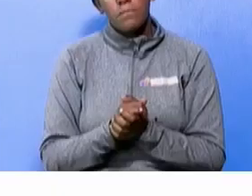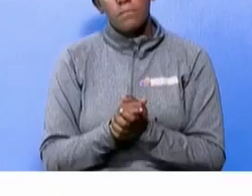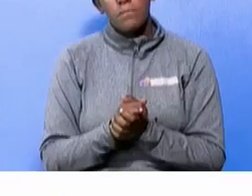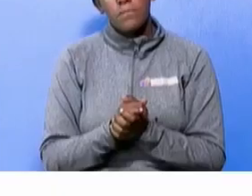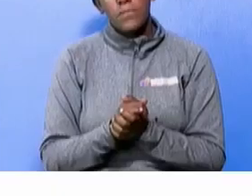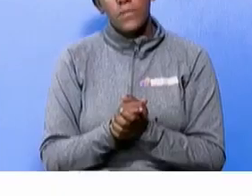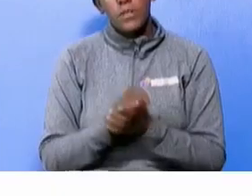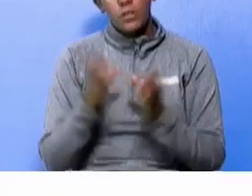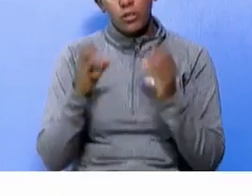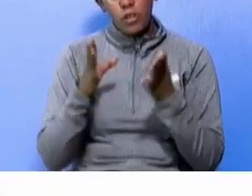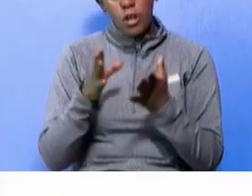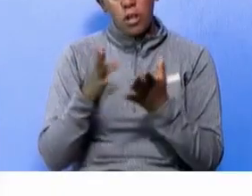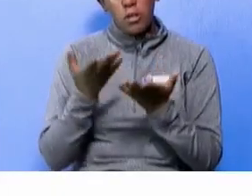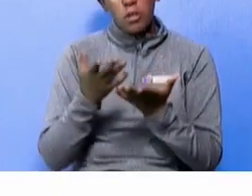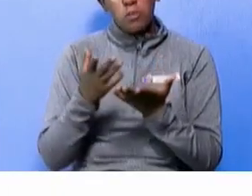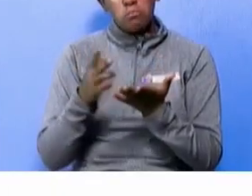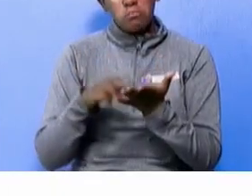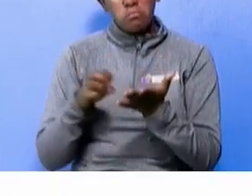crossing